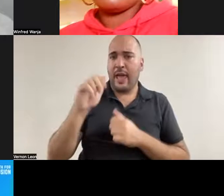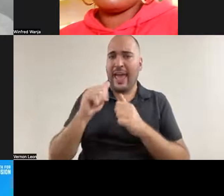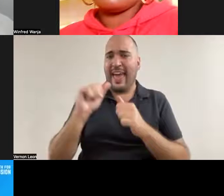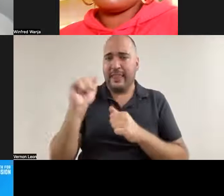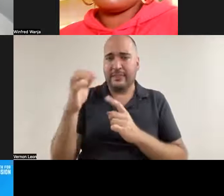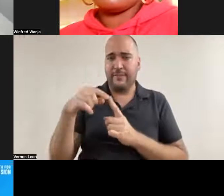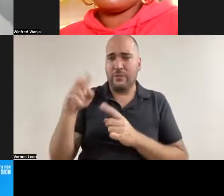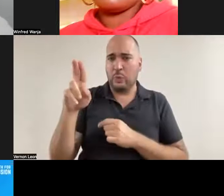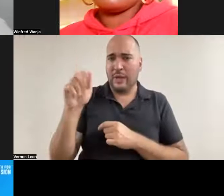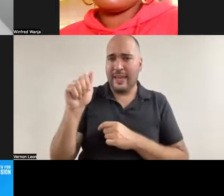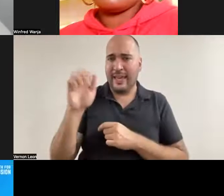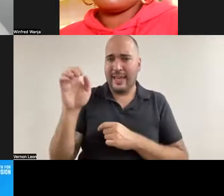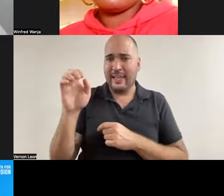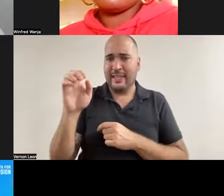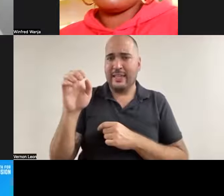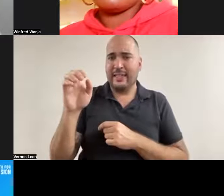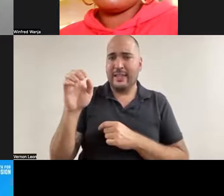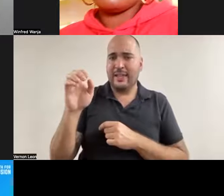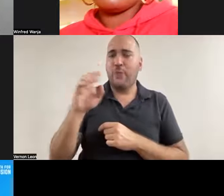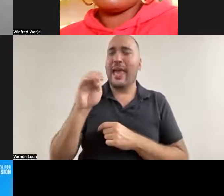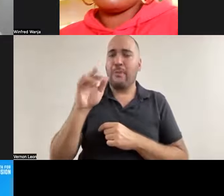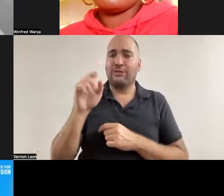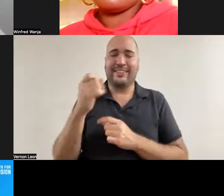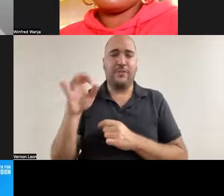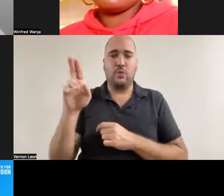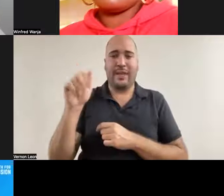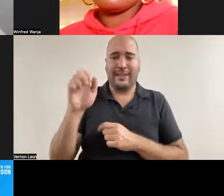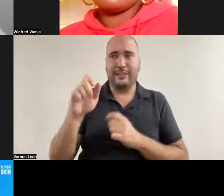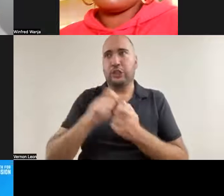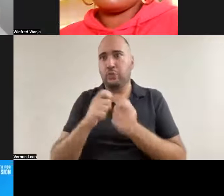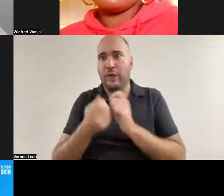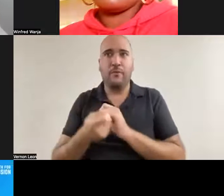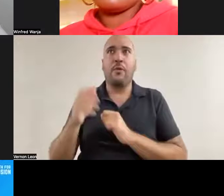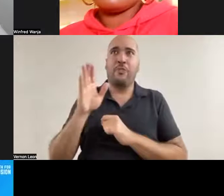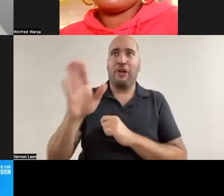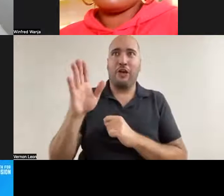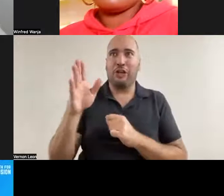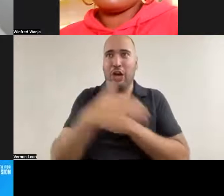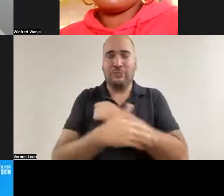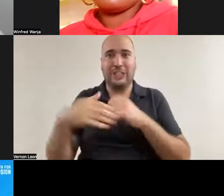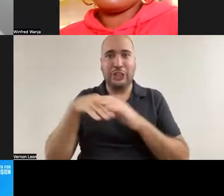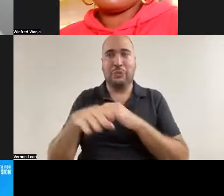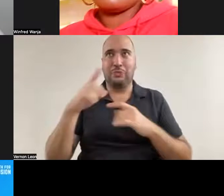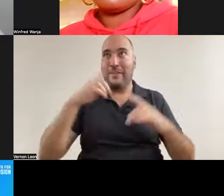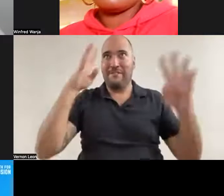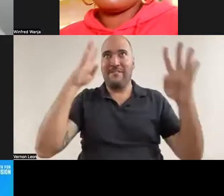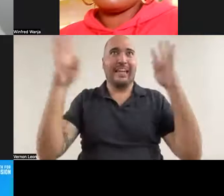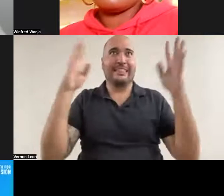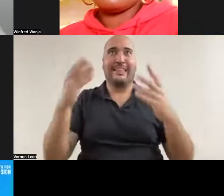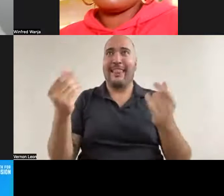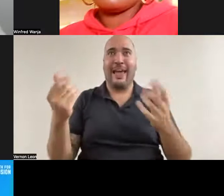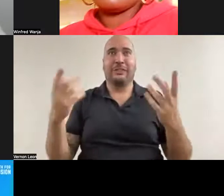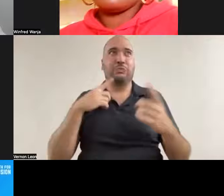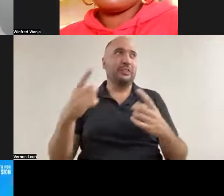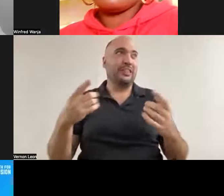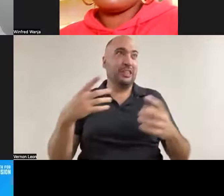into a fantasy land. I saw inclusion everywhere, from the roads